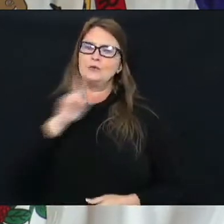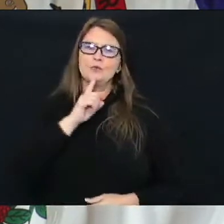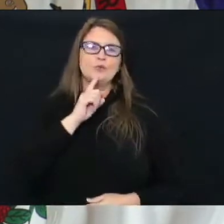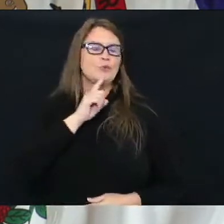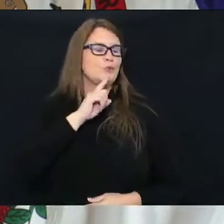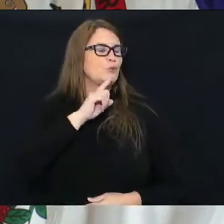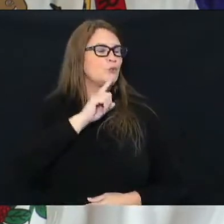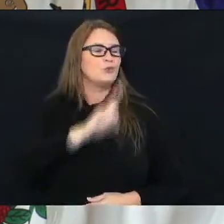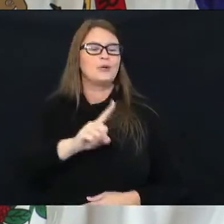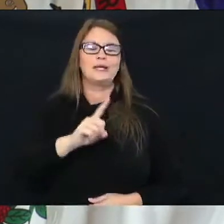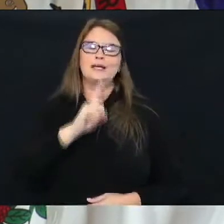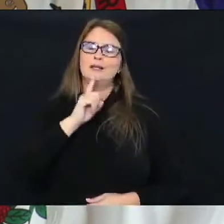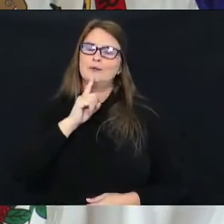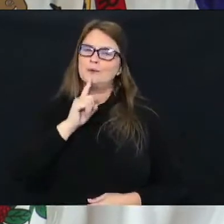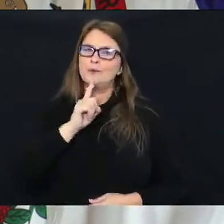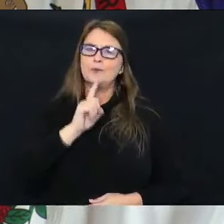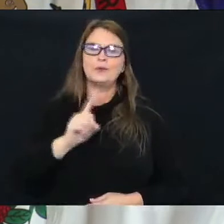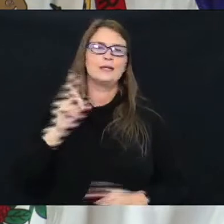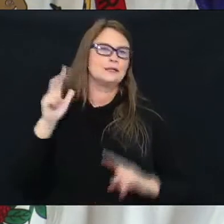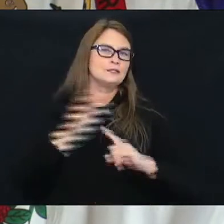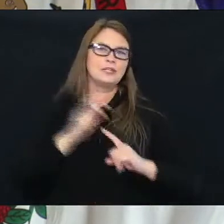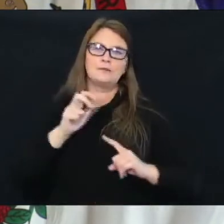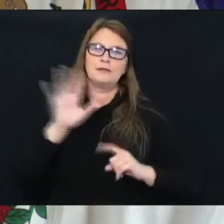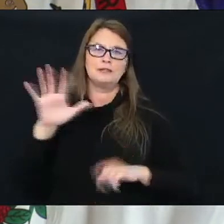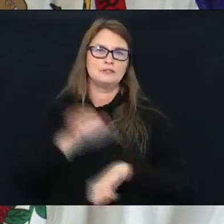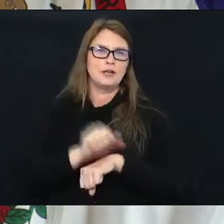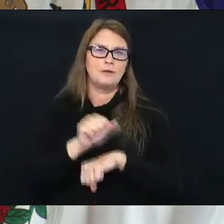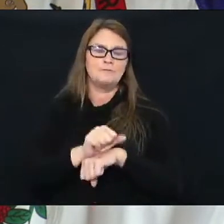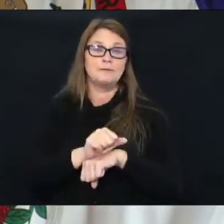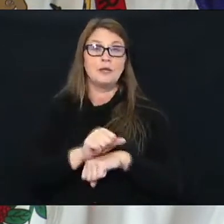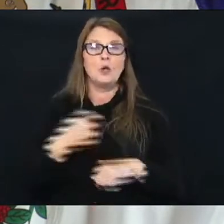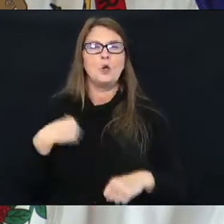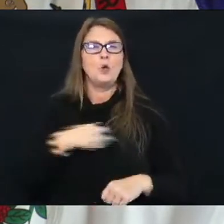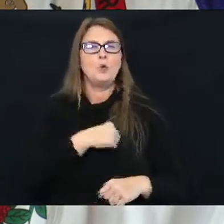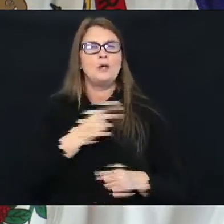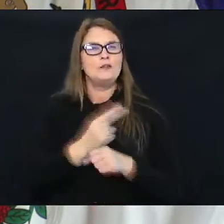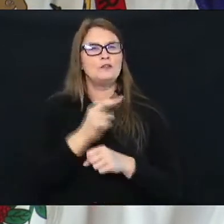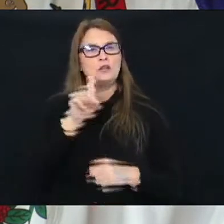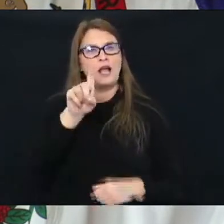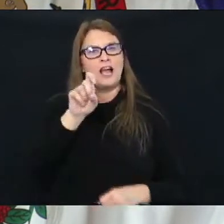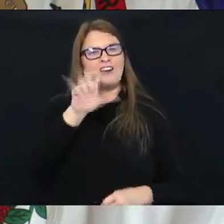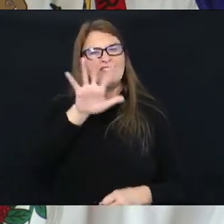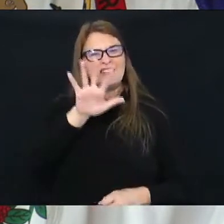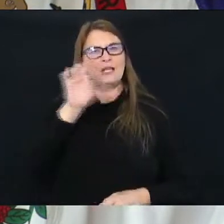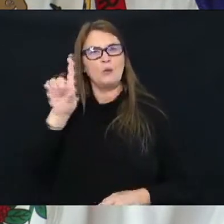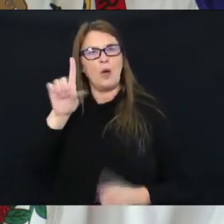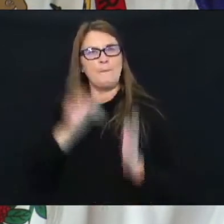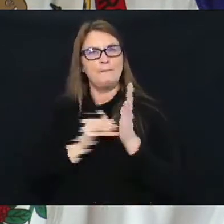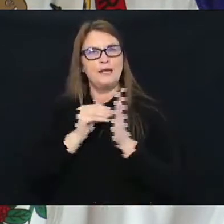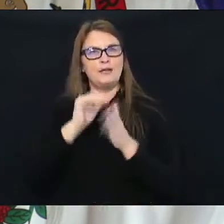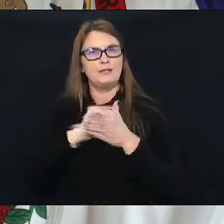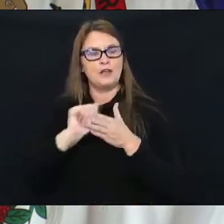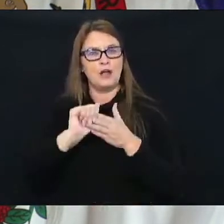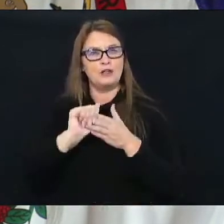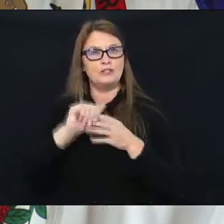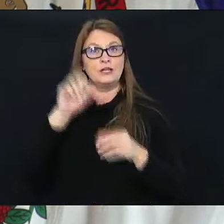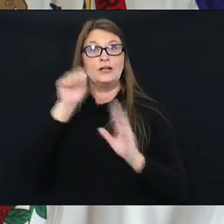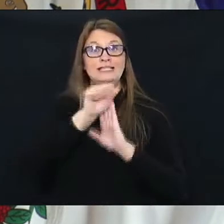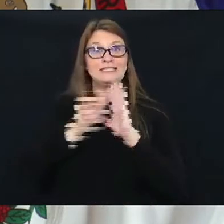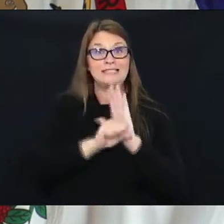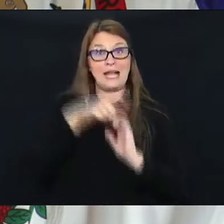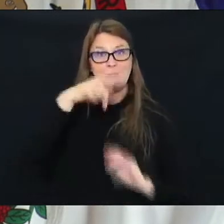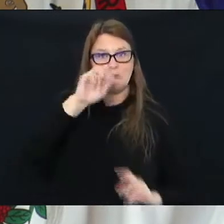superstar beyond all comprehension. We have spent $151 million on our state parks,